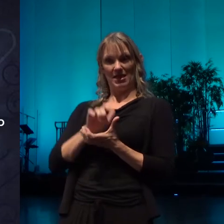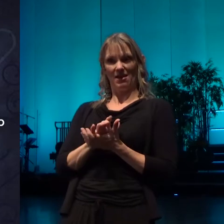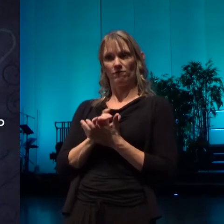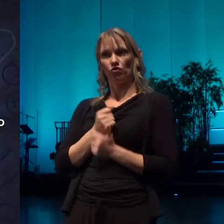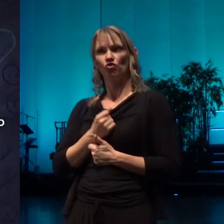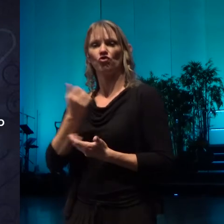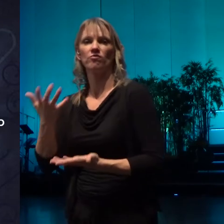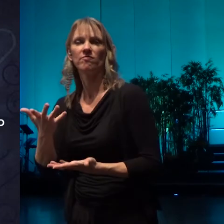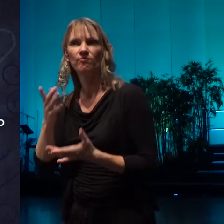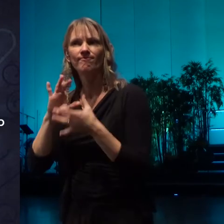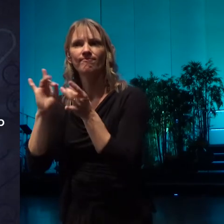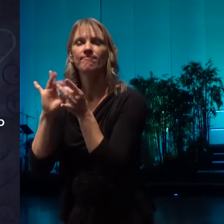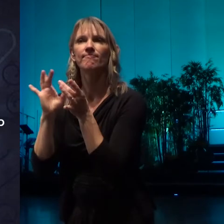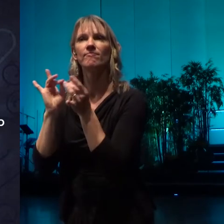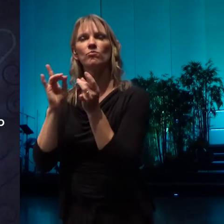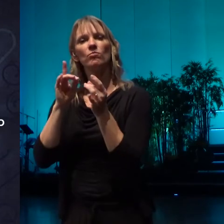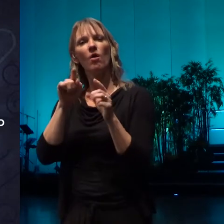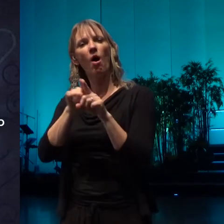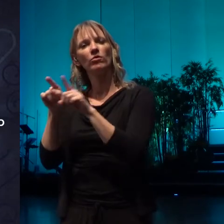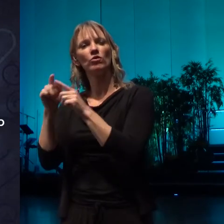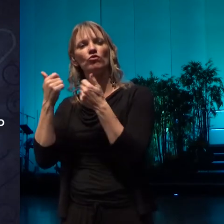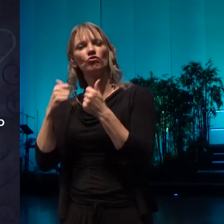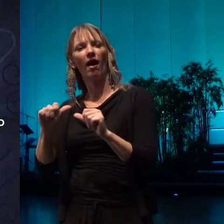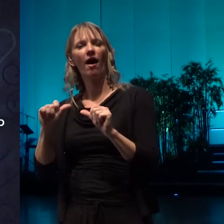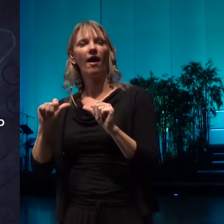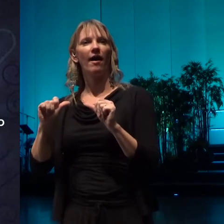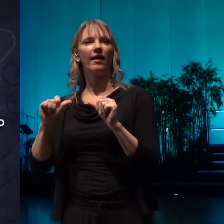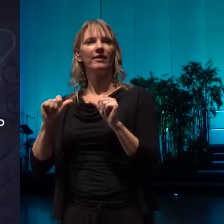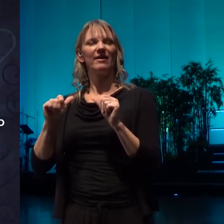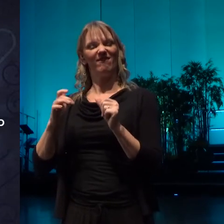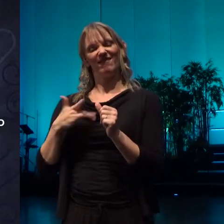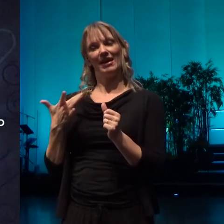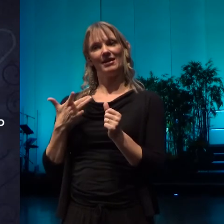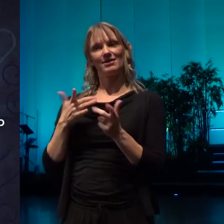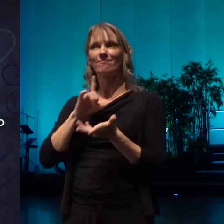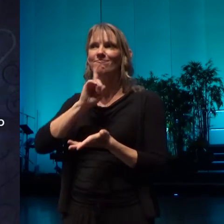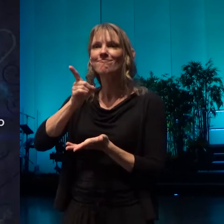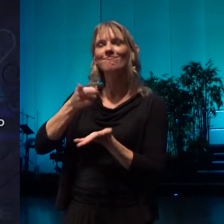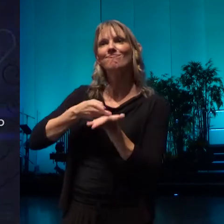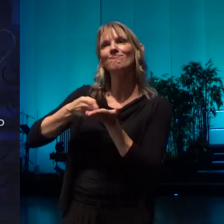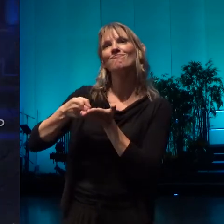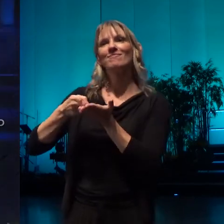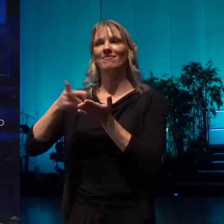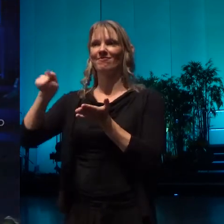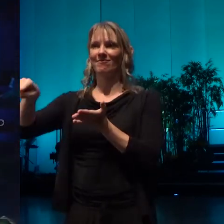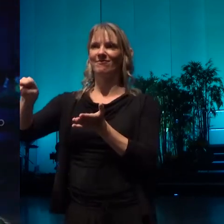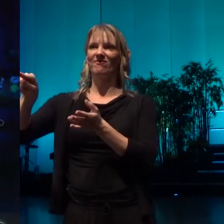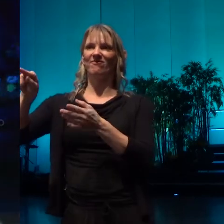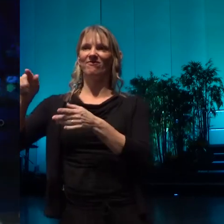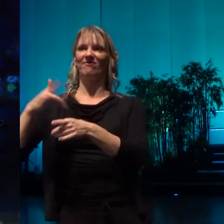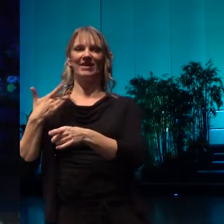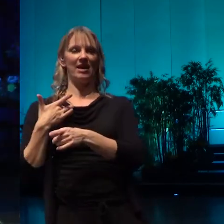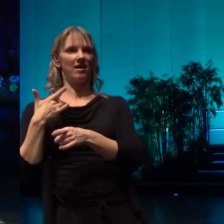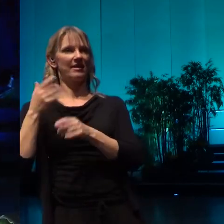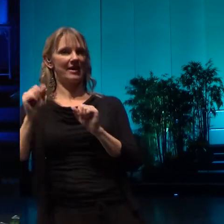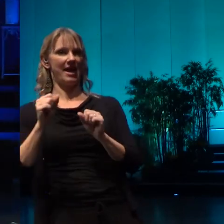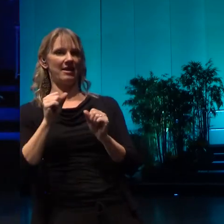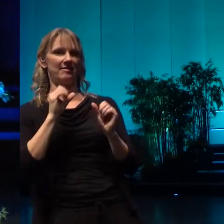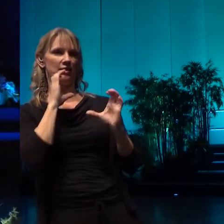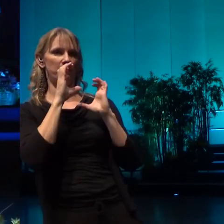experiencing, but also to try and do so in such a way that feels so authentic that the person talking with me can feel they can do the same